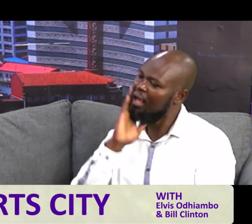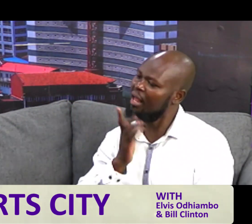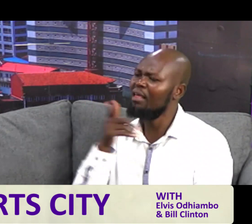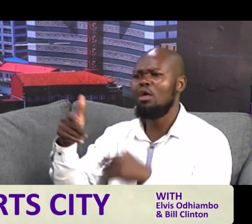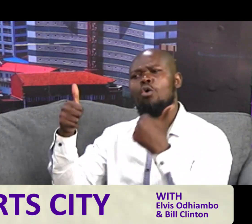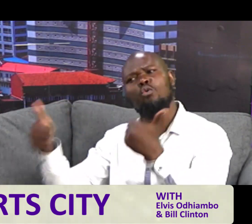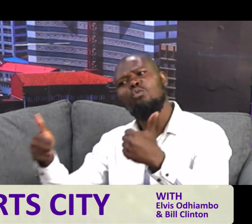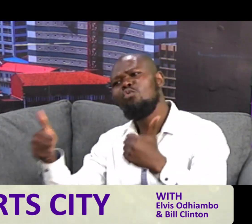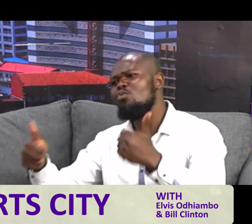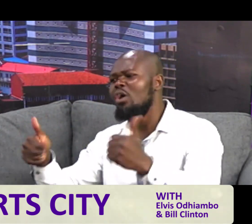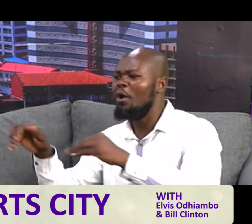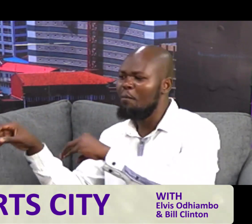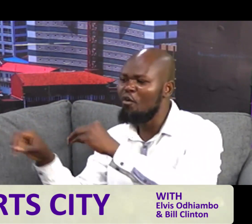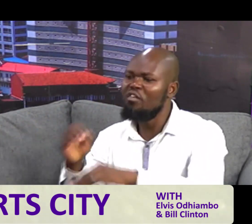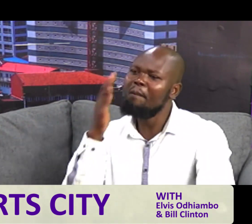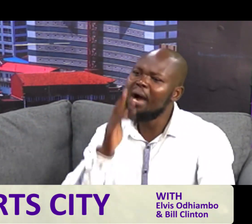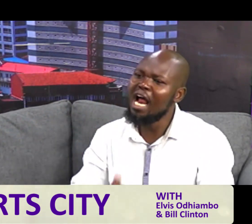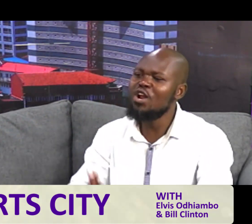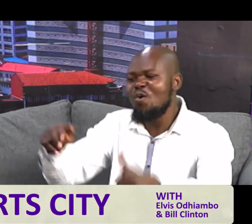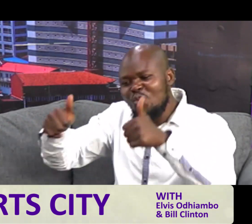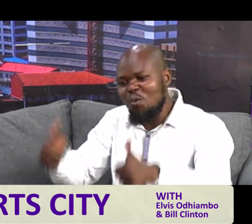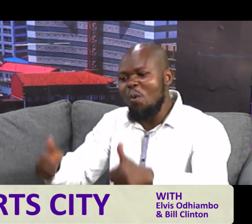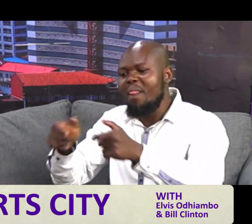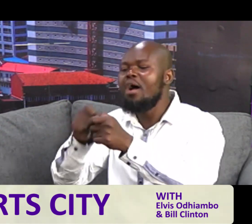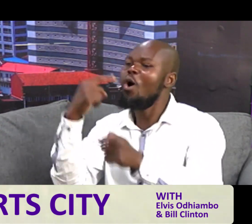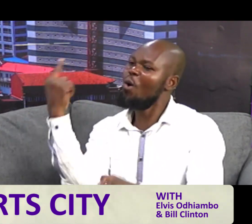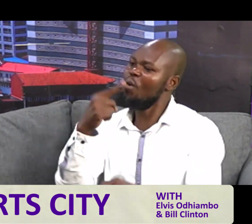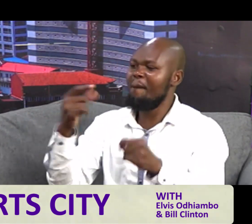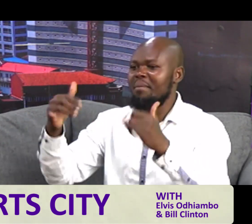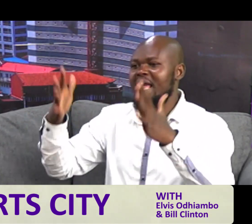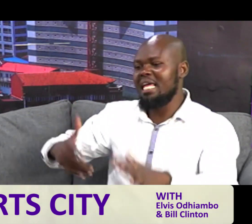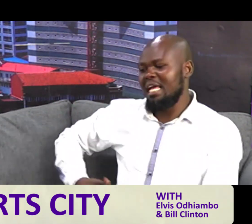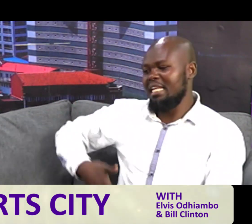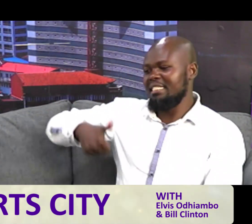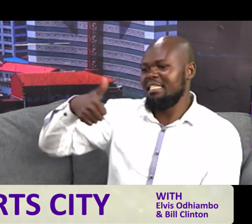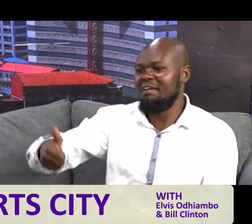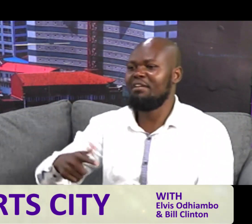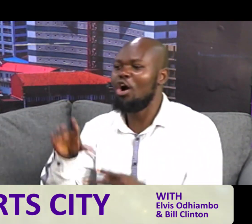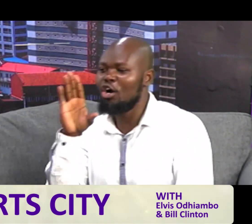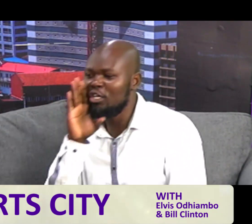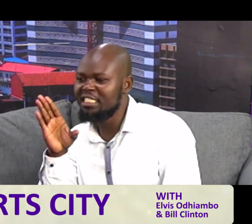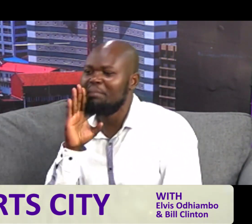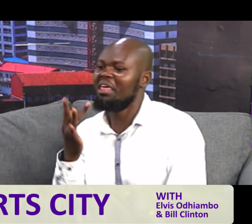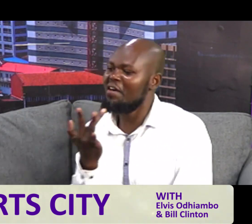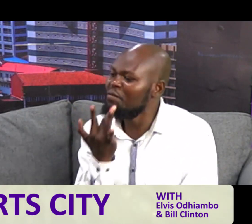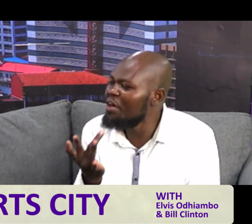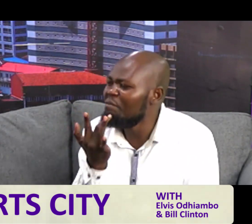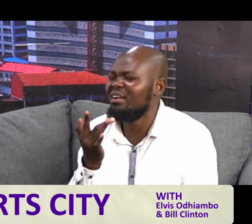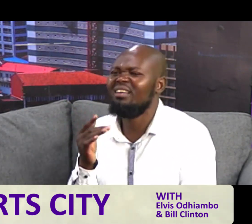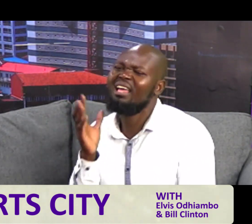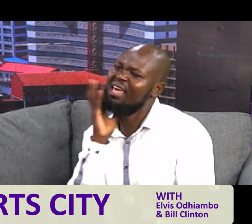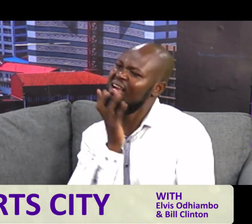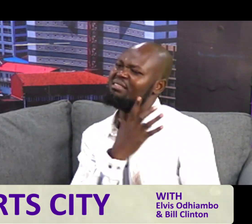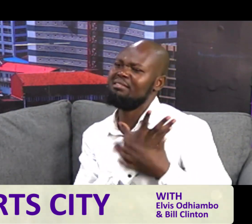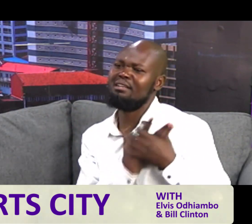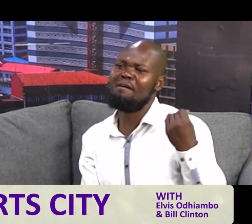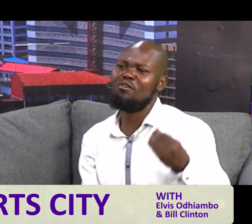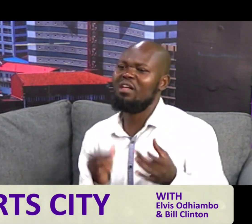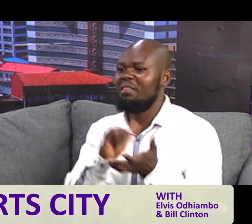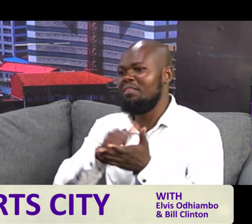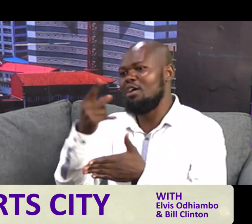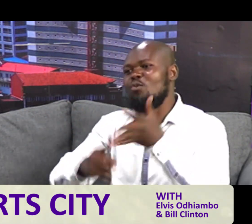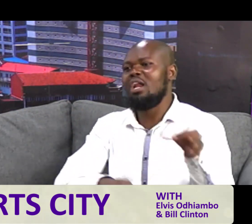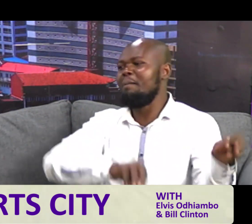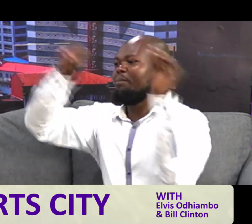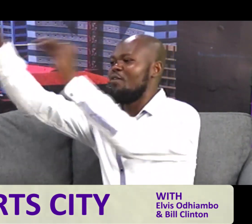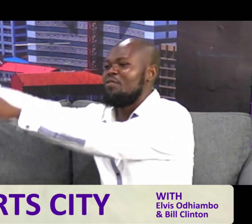Forest, or he moves to Everton, I feel he will be good. Or even if he moves to Man City, I feel he will be good. So I've heard